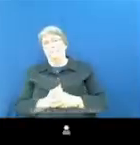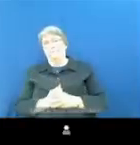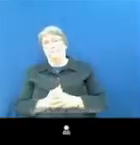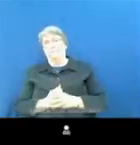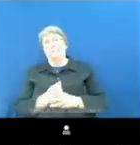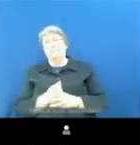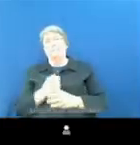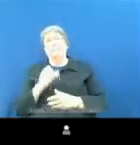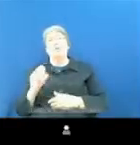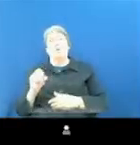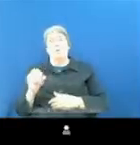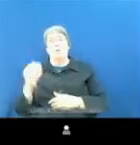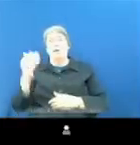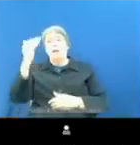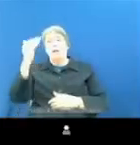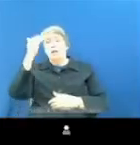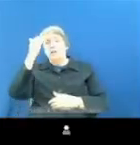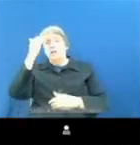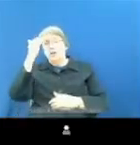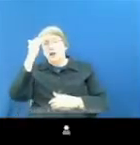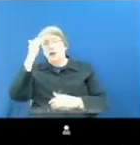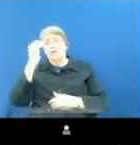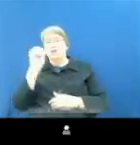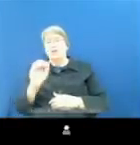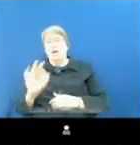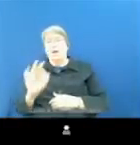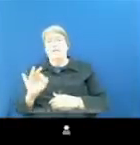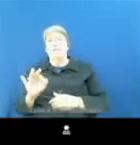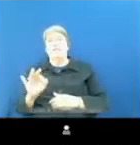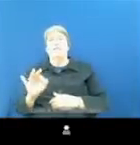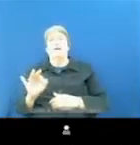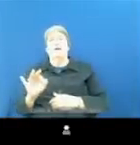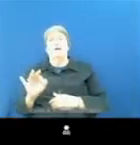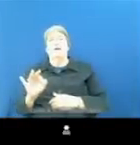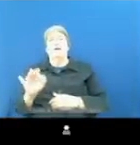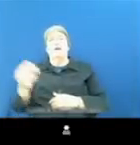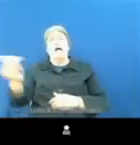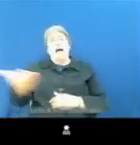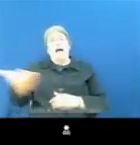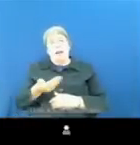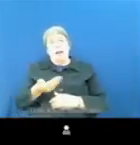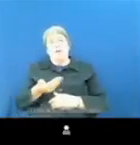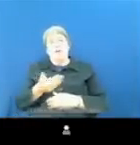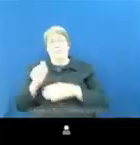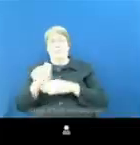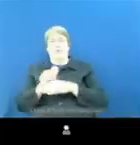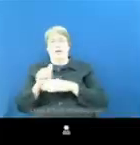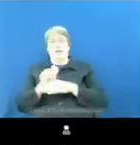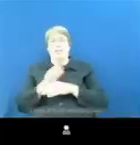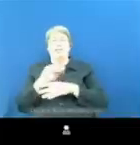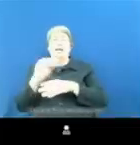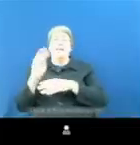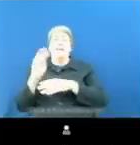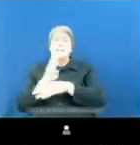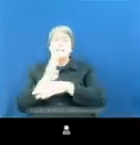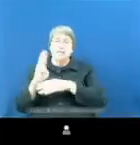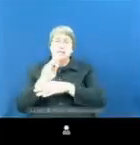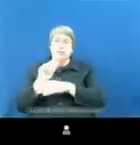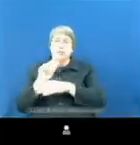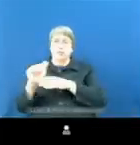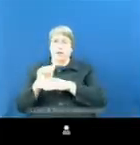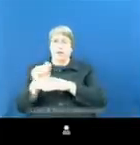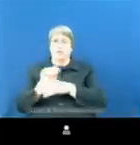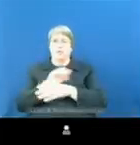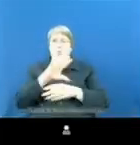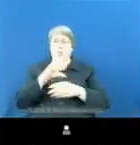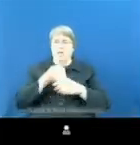So knowledge of hiring practices and business practices within and among the